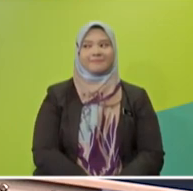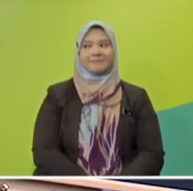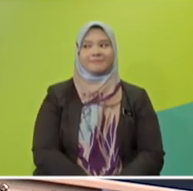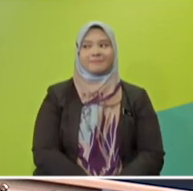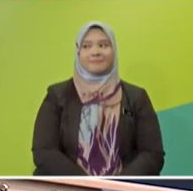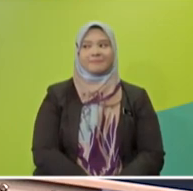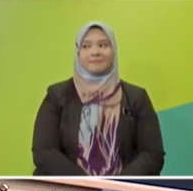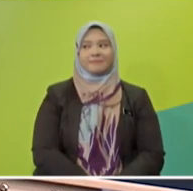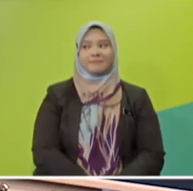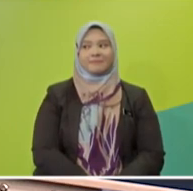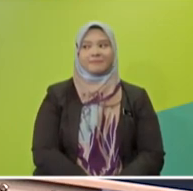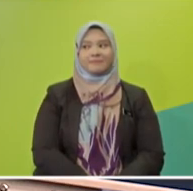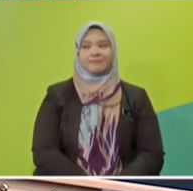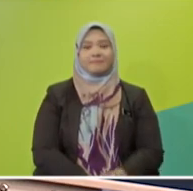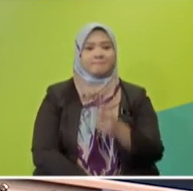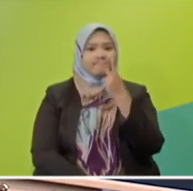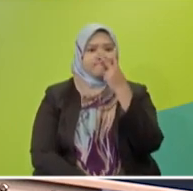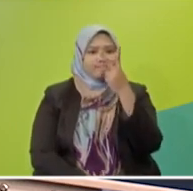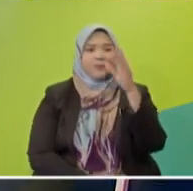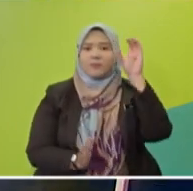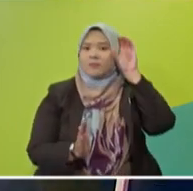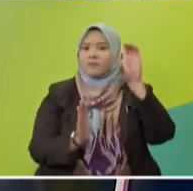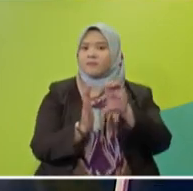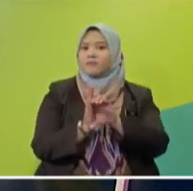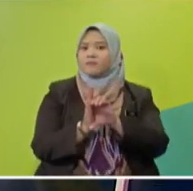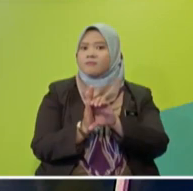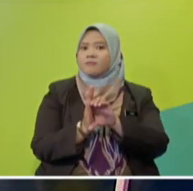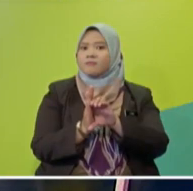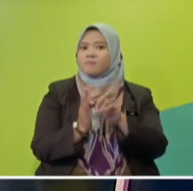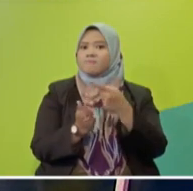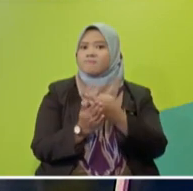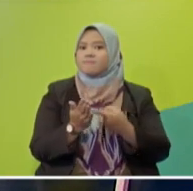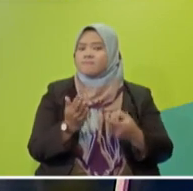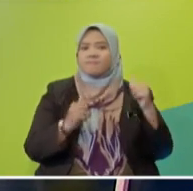What's the third picture? It's a goat. It's a